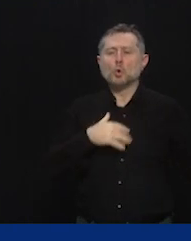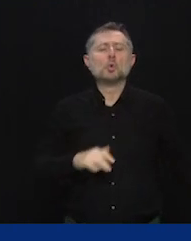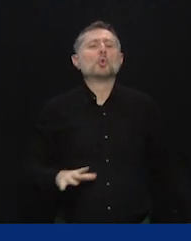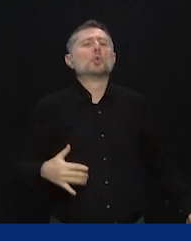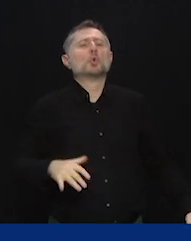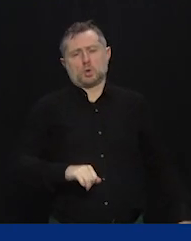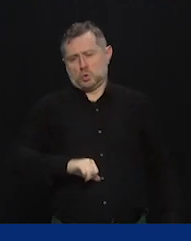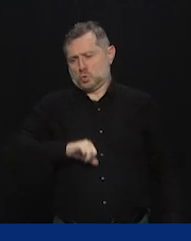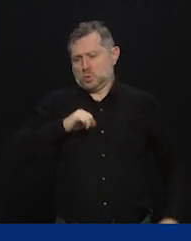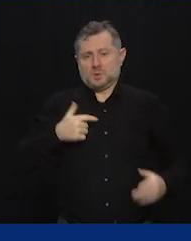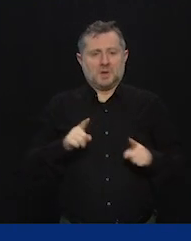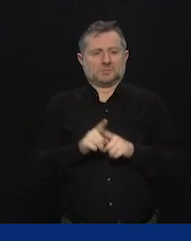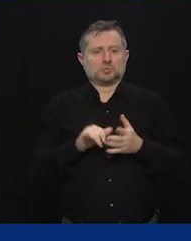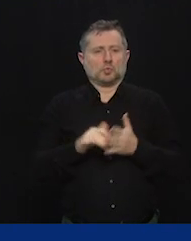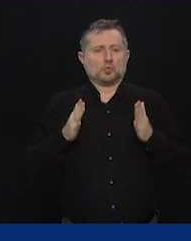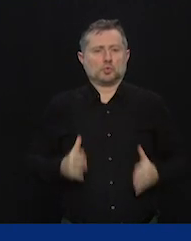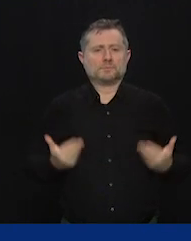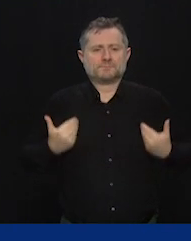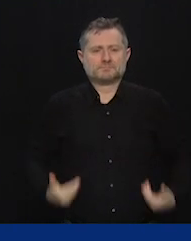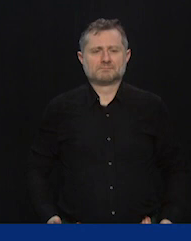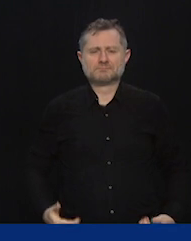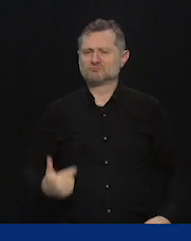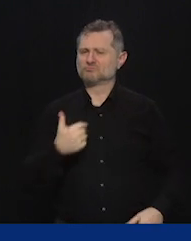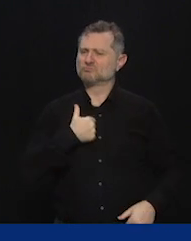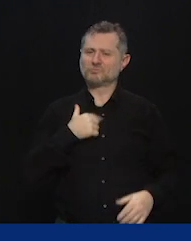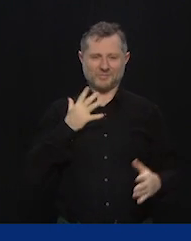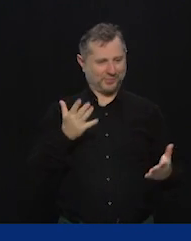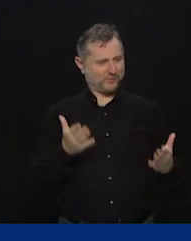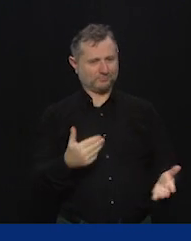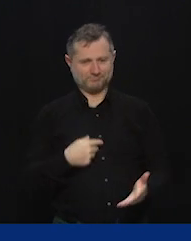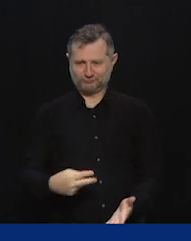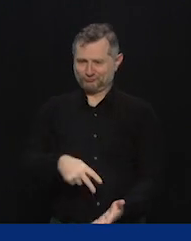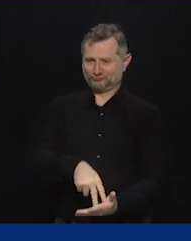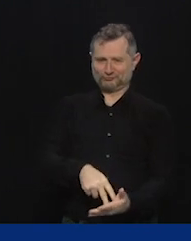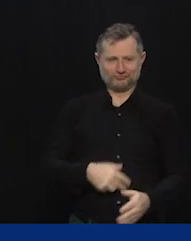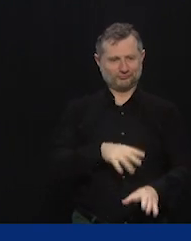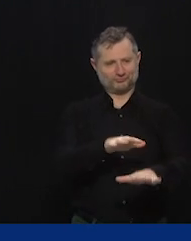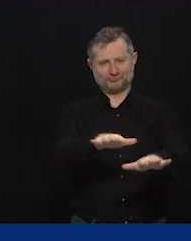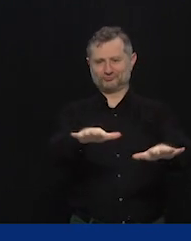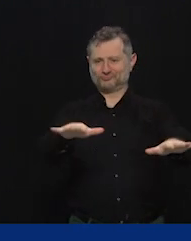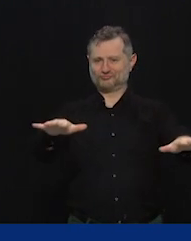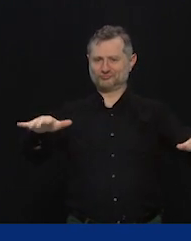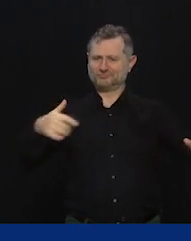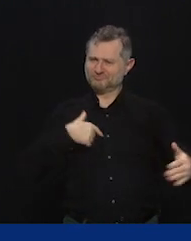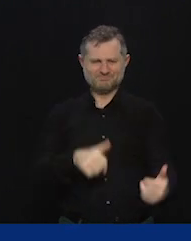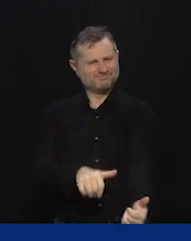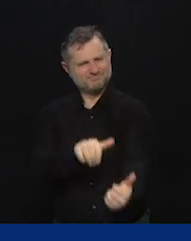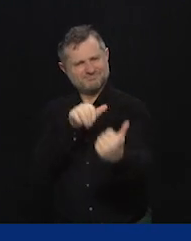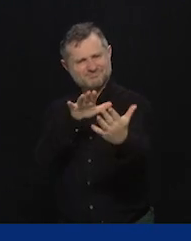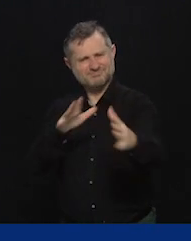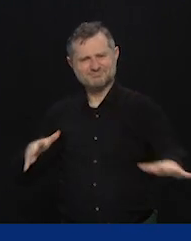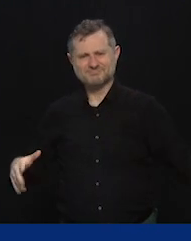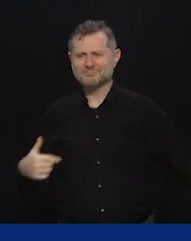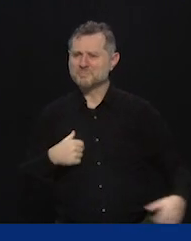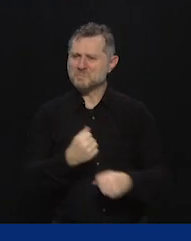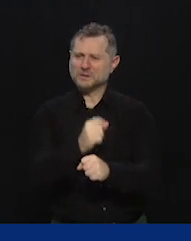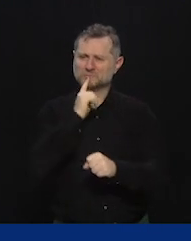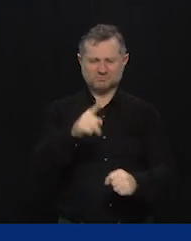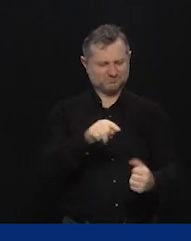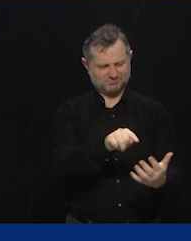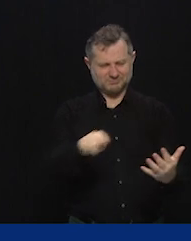Yorker, and that we're there on you know, the front of making things happen for